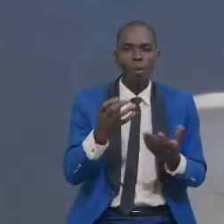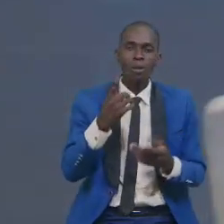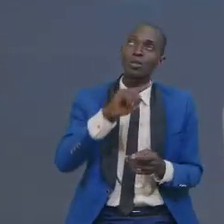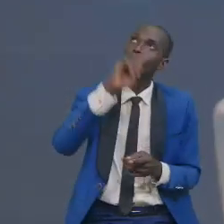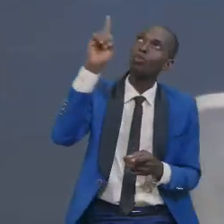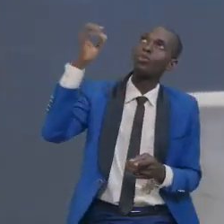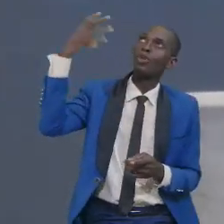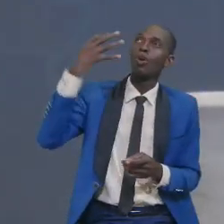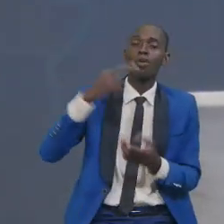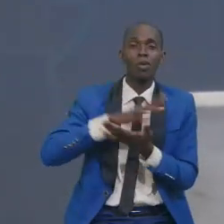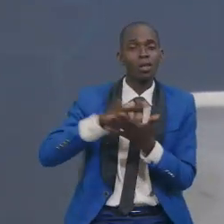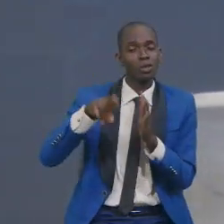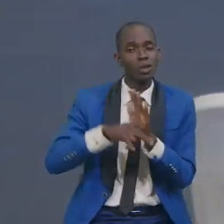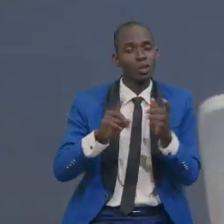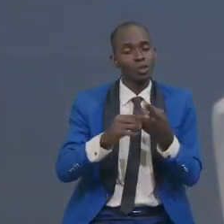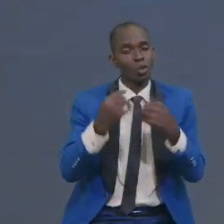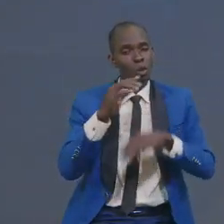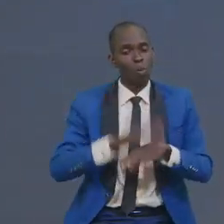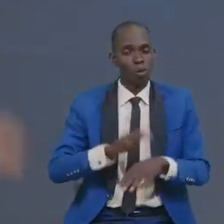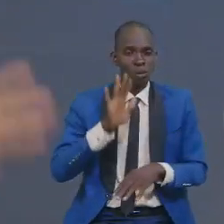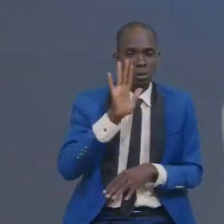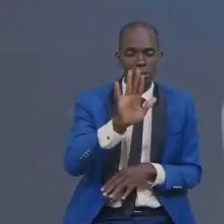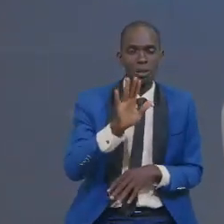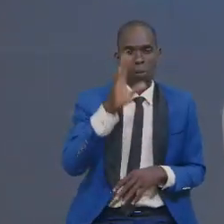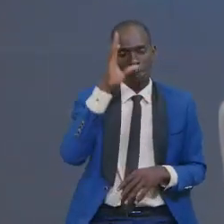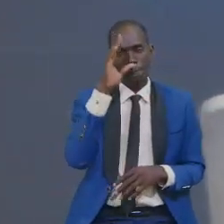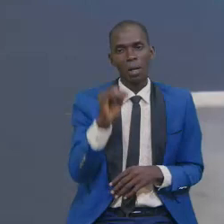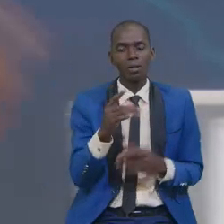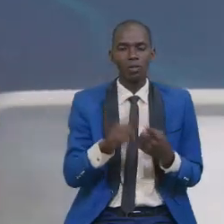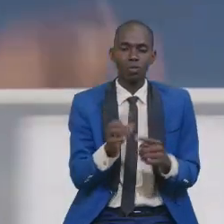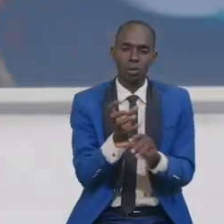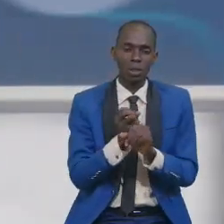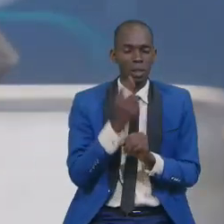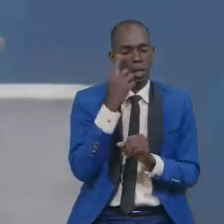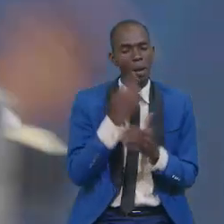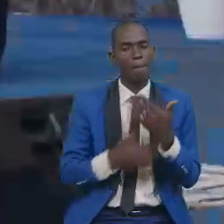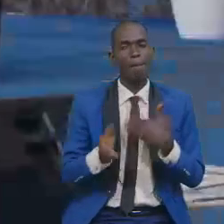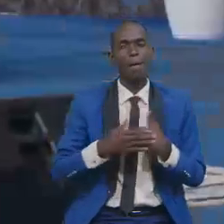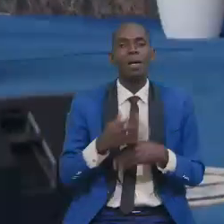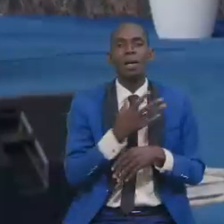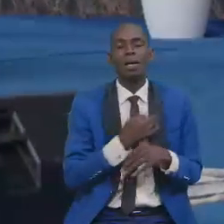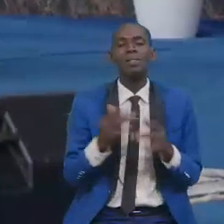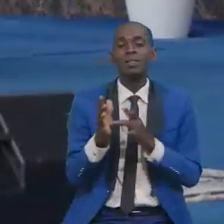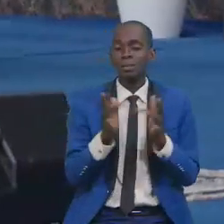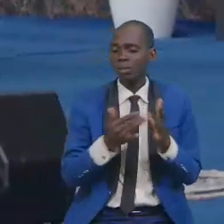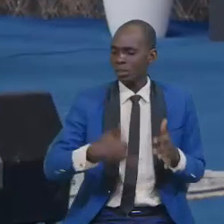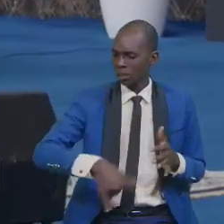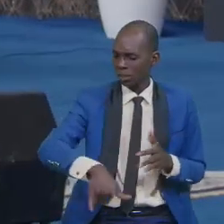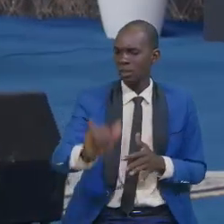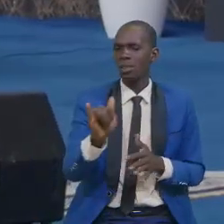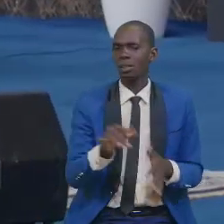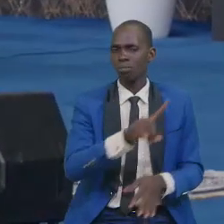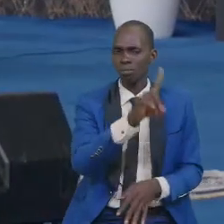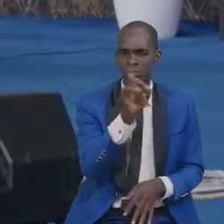him and he will have his sight and Jesus healed us